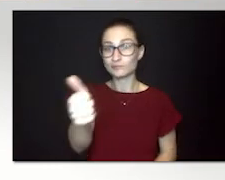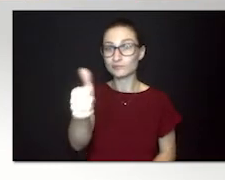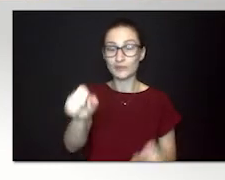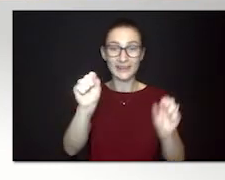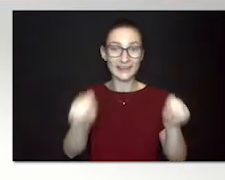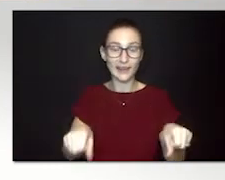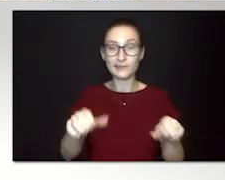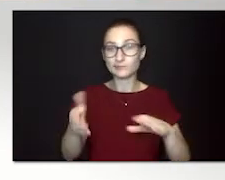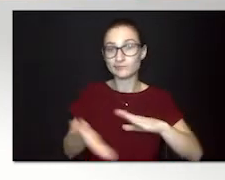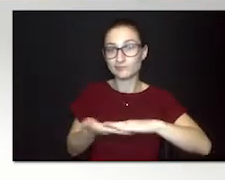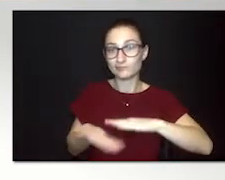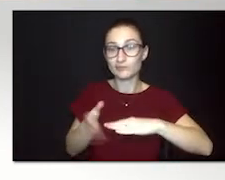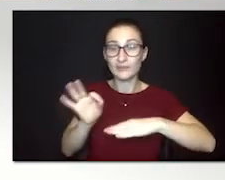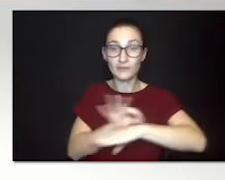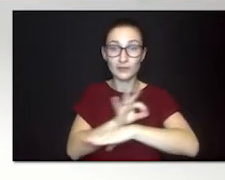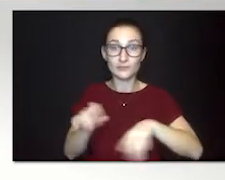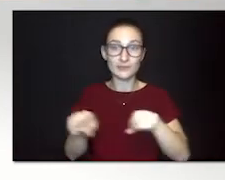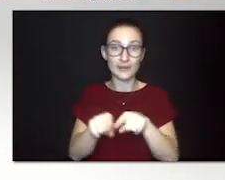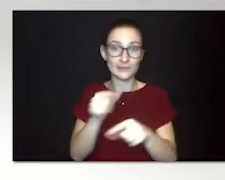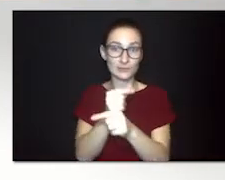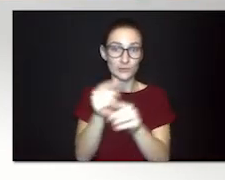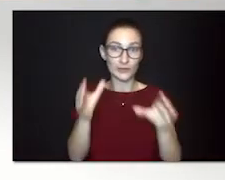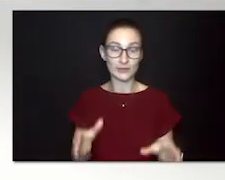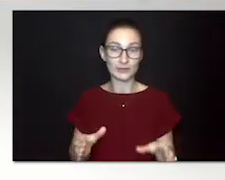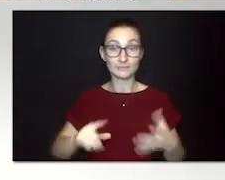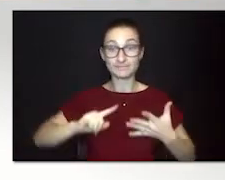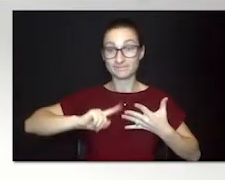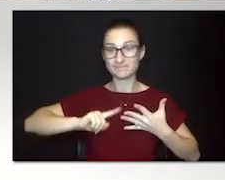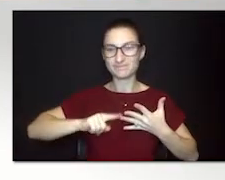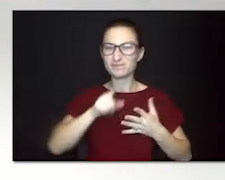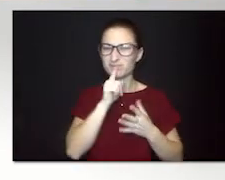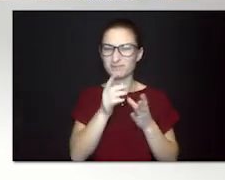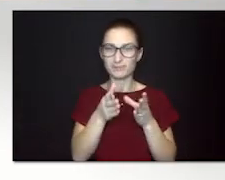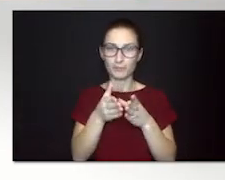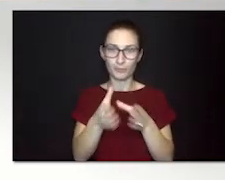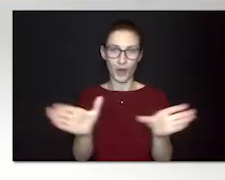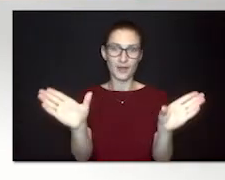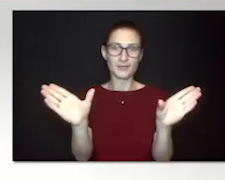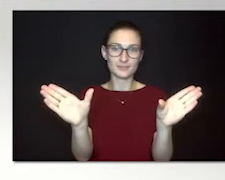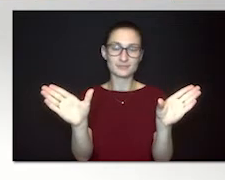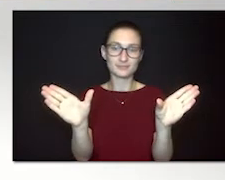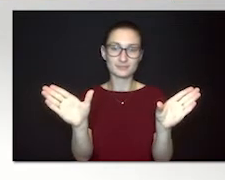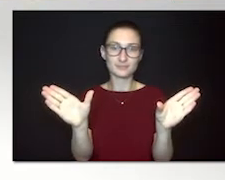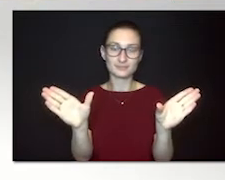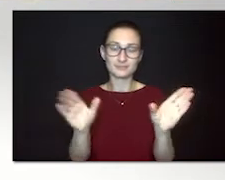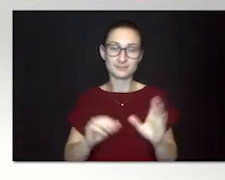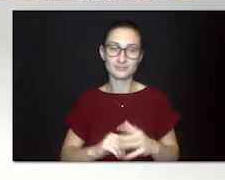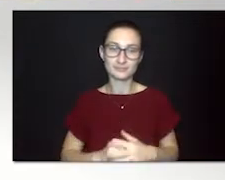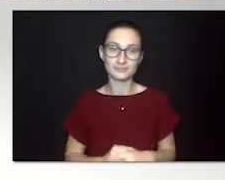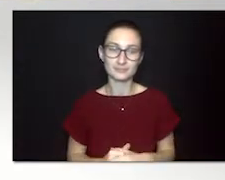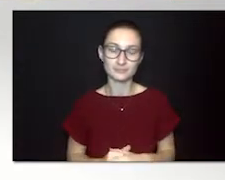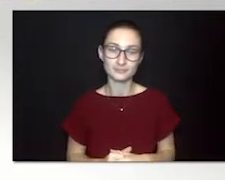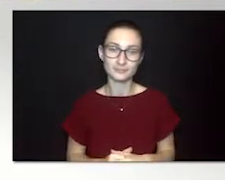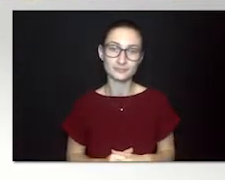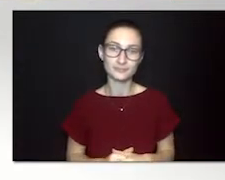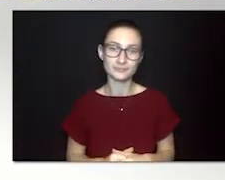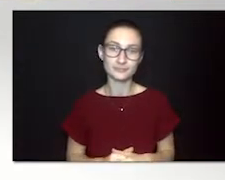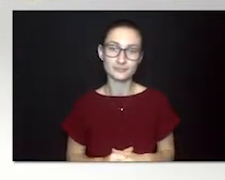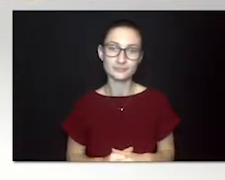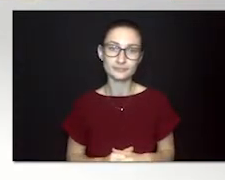to perform the duties of a guardian. That's a pretty kind of broad statement that can encompass a number of